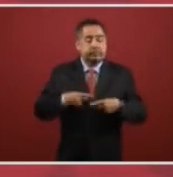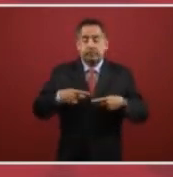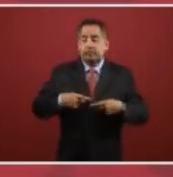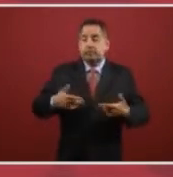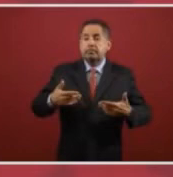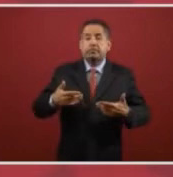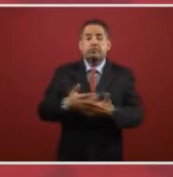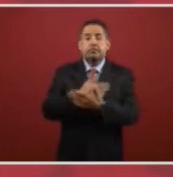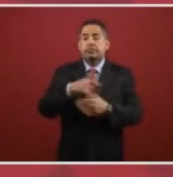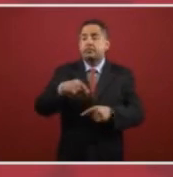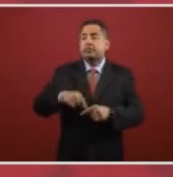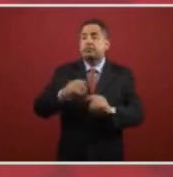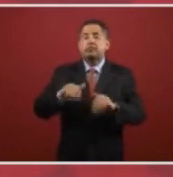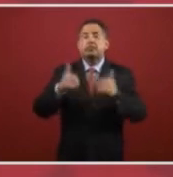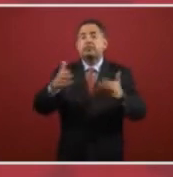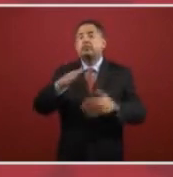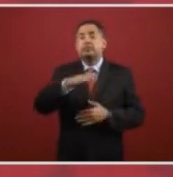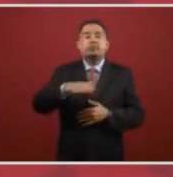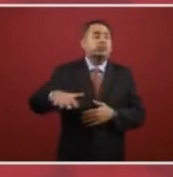is that the citizens,